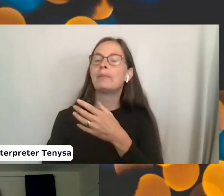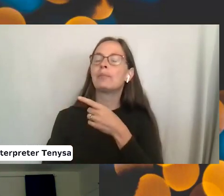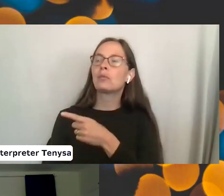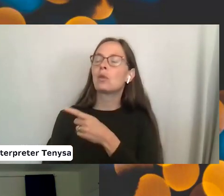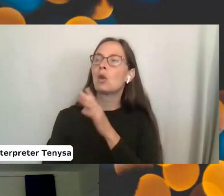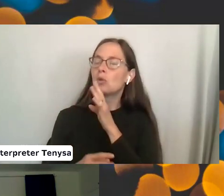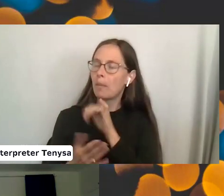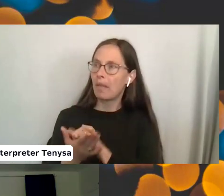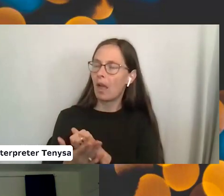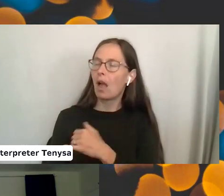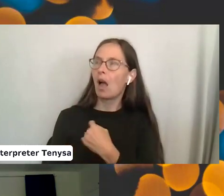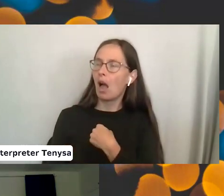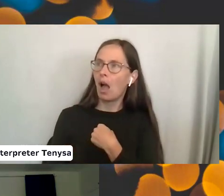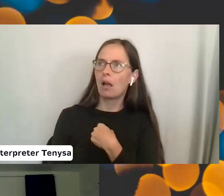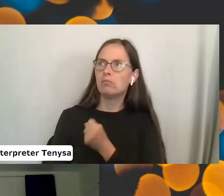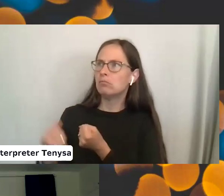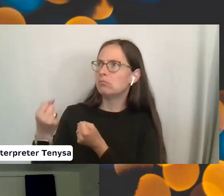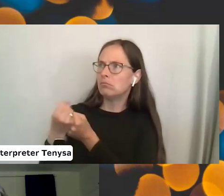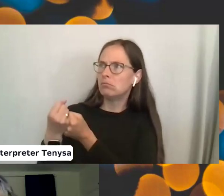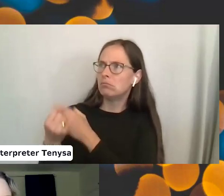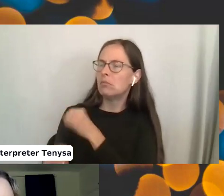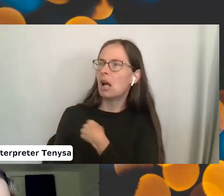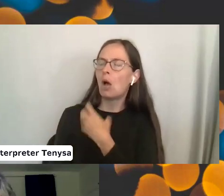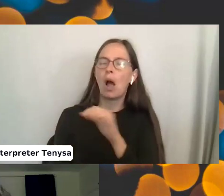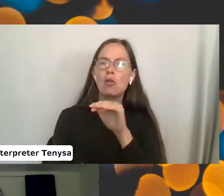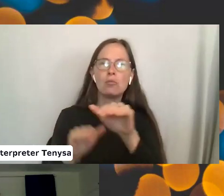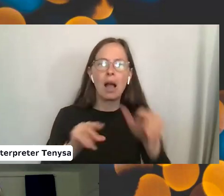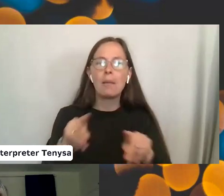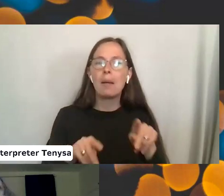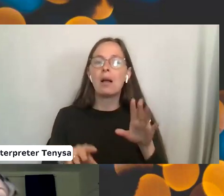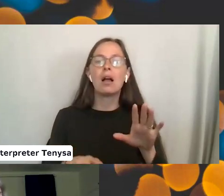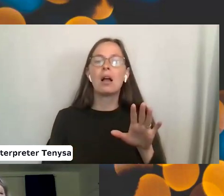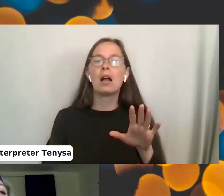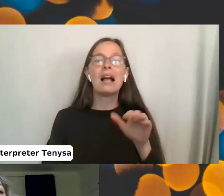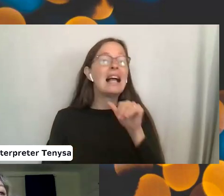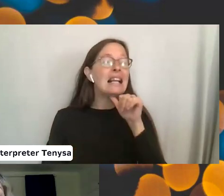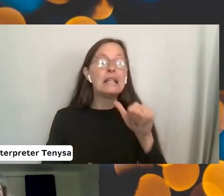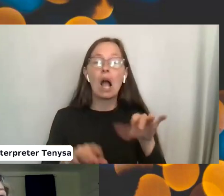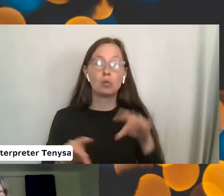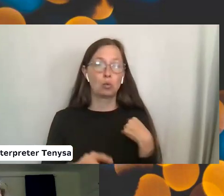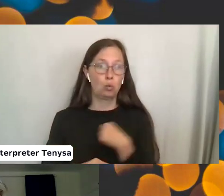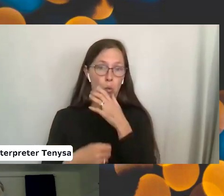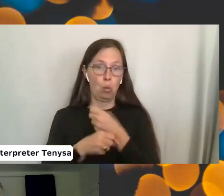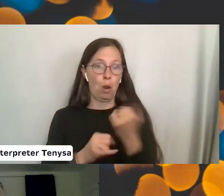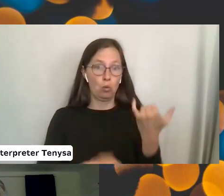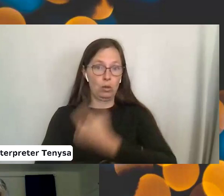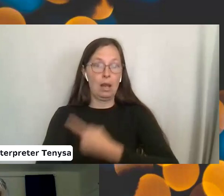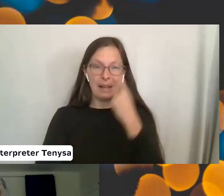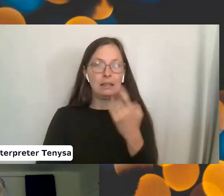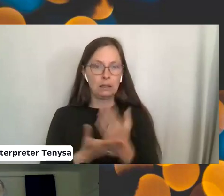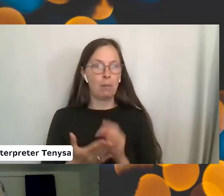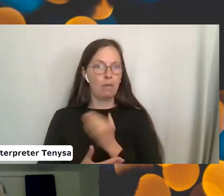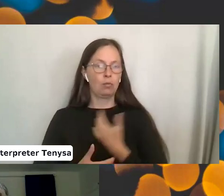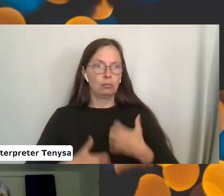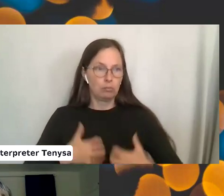talk about this, I am supporting you, and I am reminding people that these are not choices you would make today because of some of this discomfort.